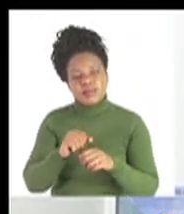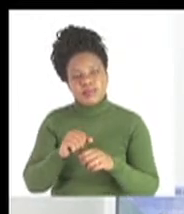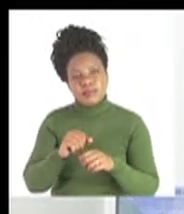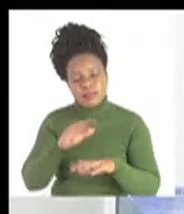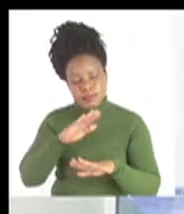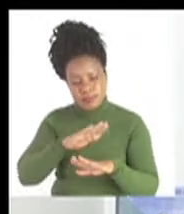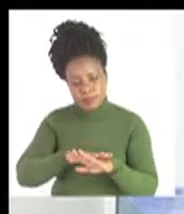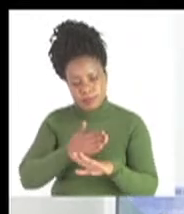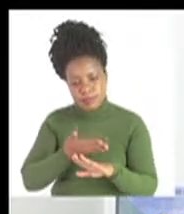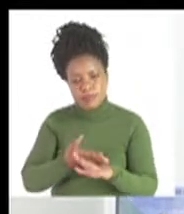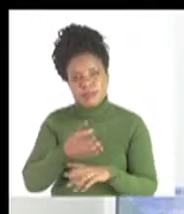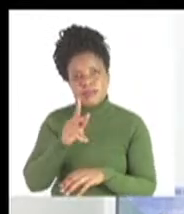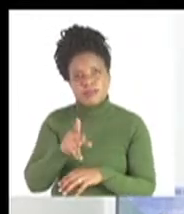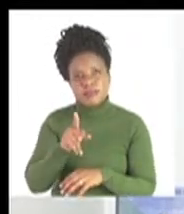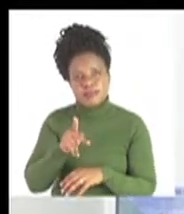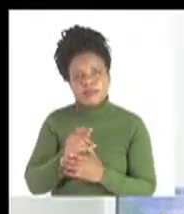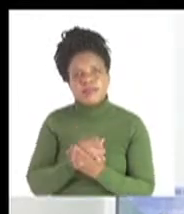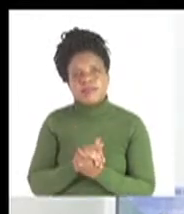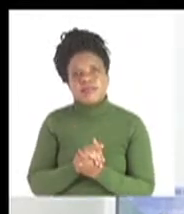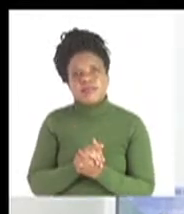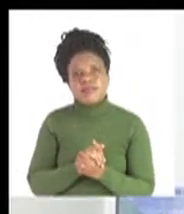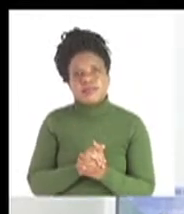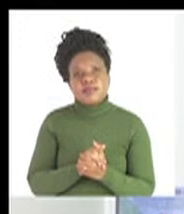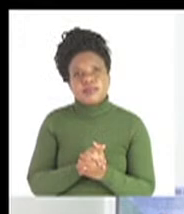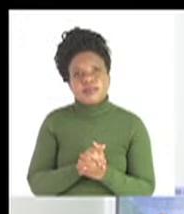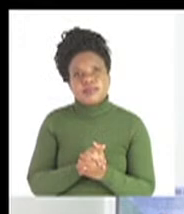For example, we have